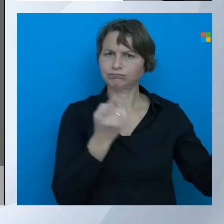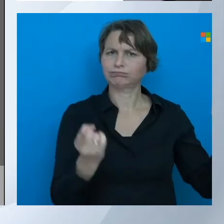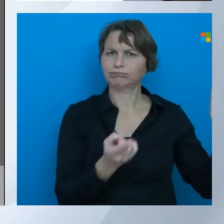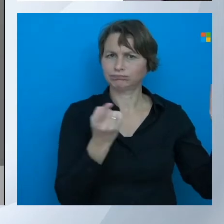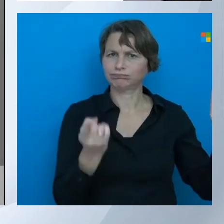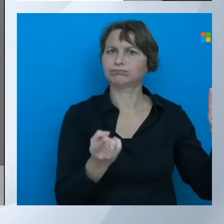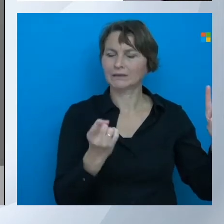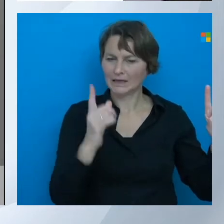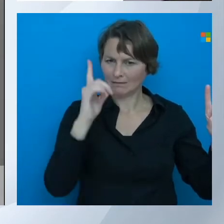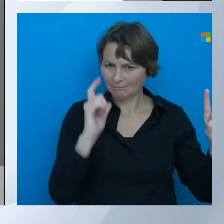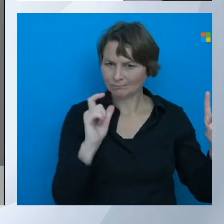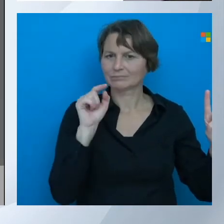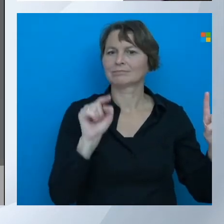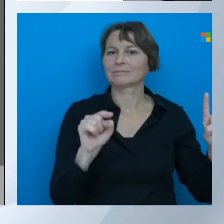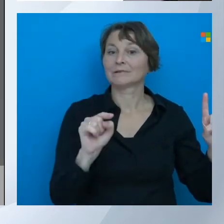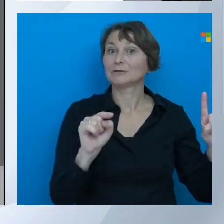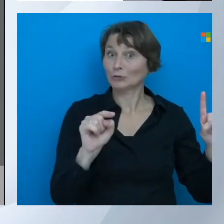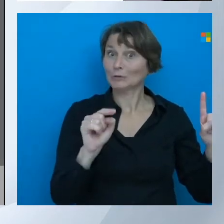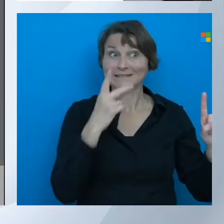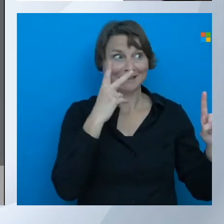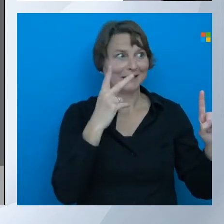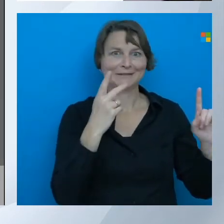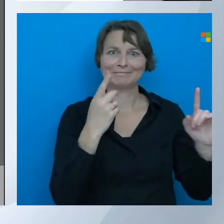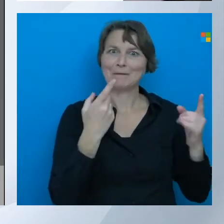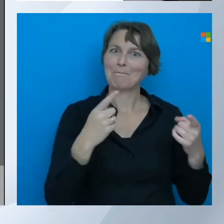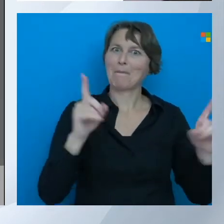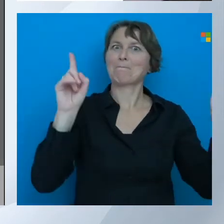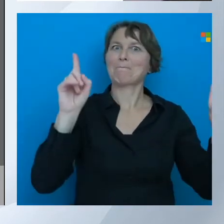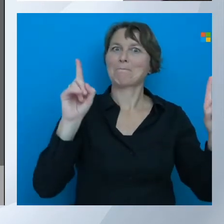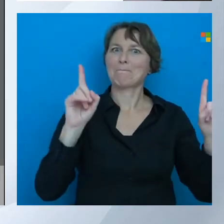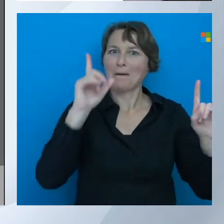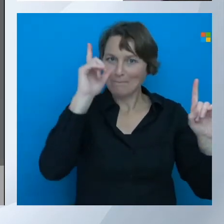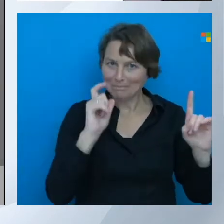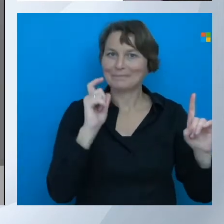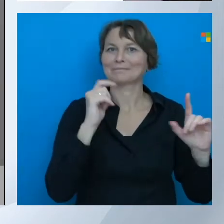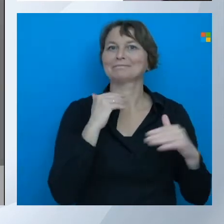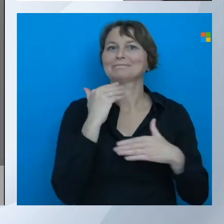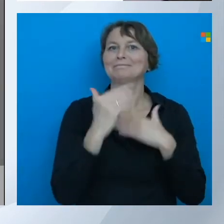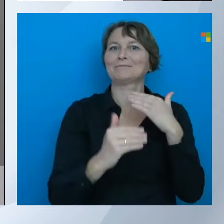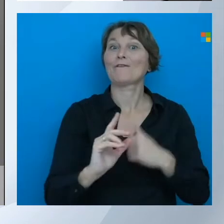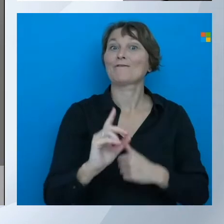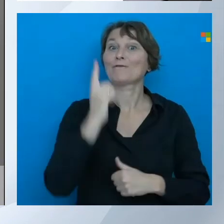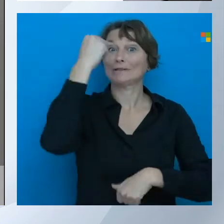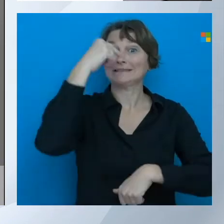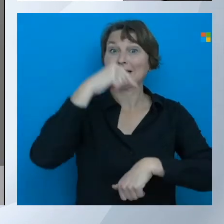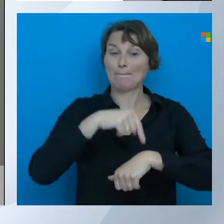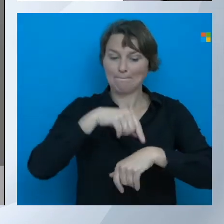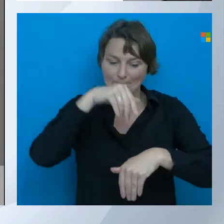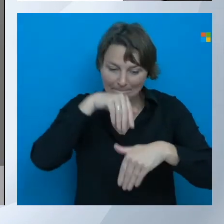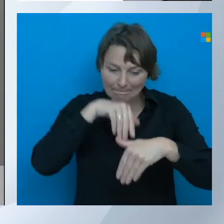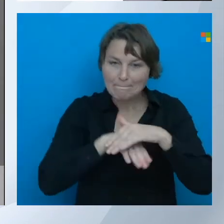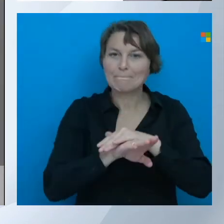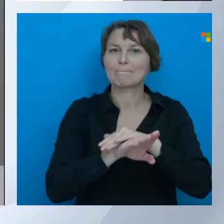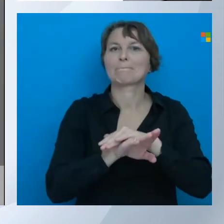see, that's very successful. My session is started, first time log on,